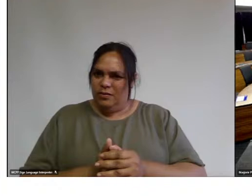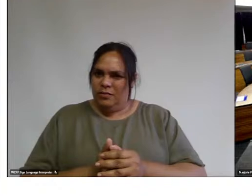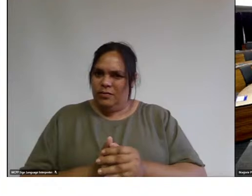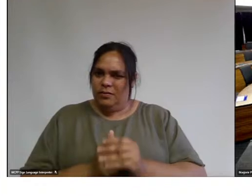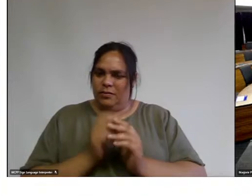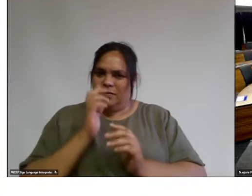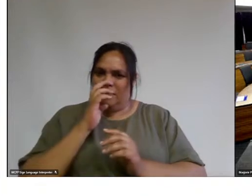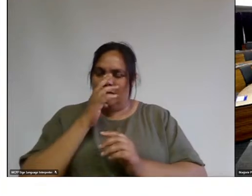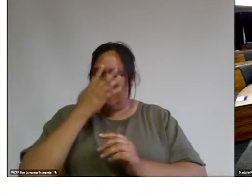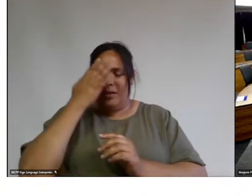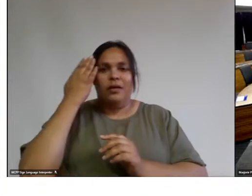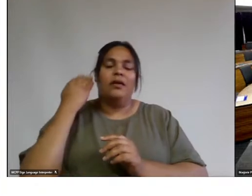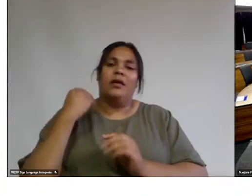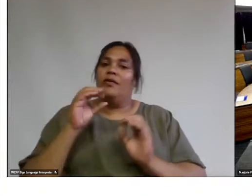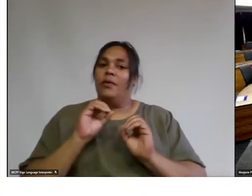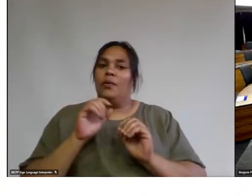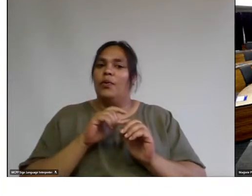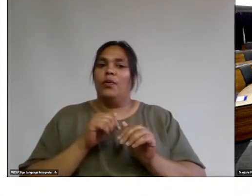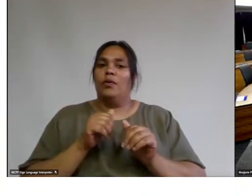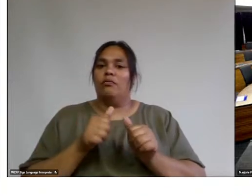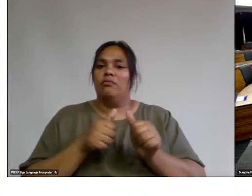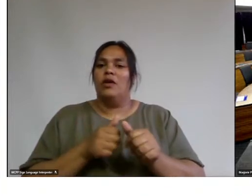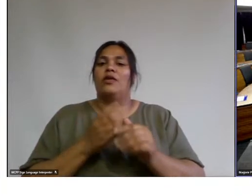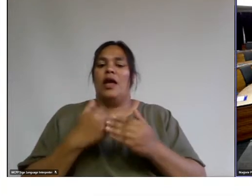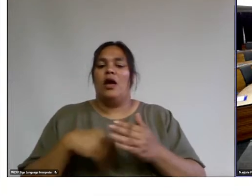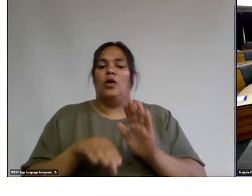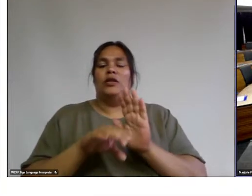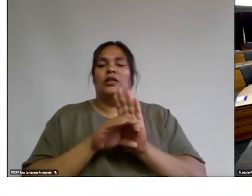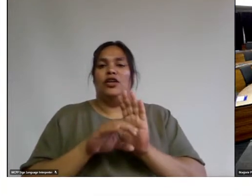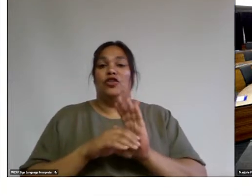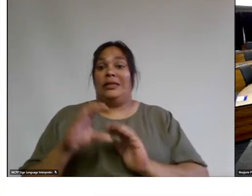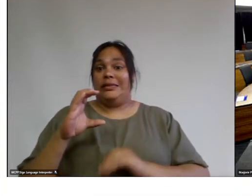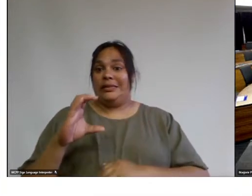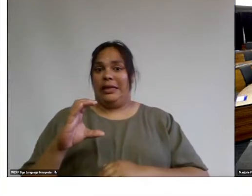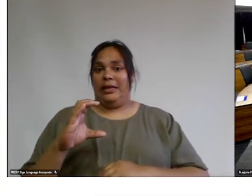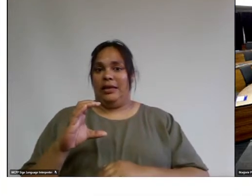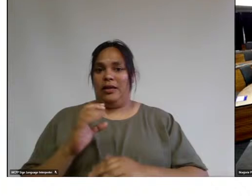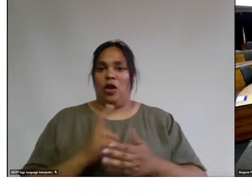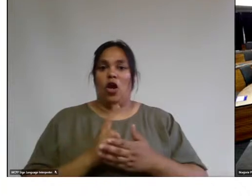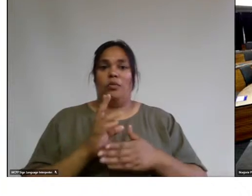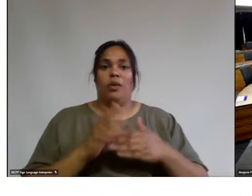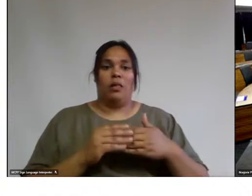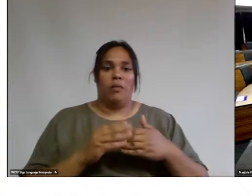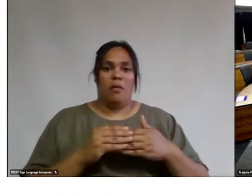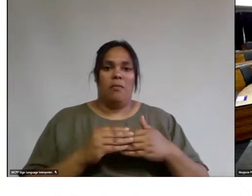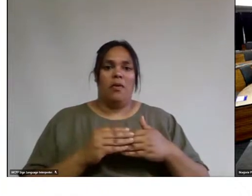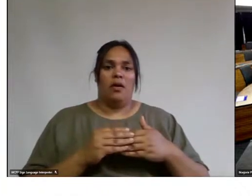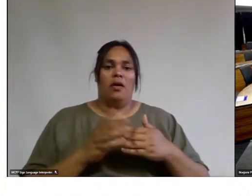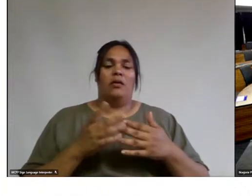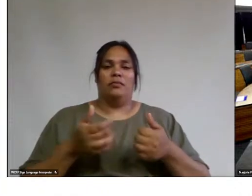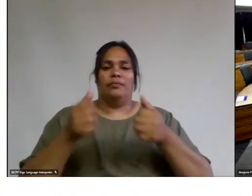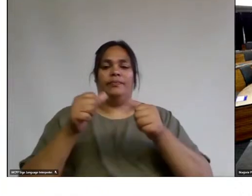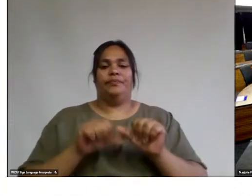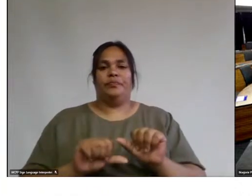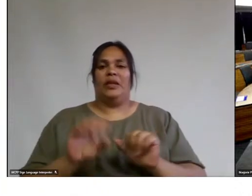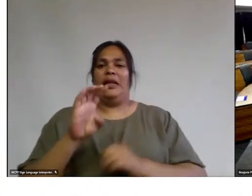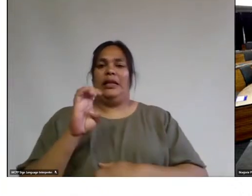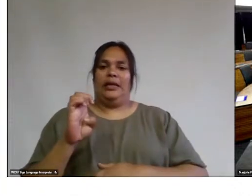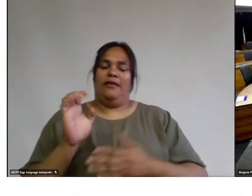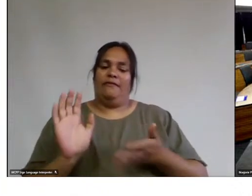now. If there are no further questions, then on section C, honorable members, can we then move to section